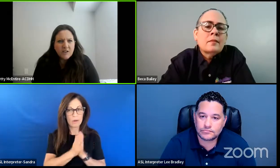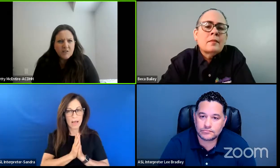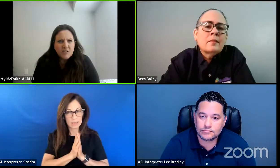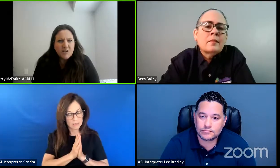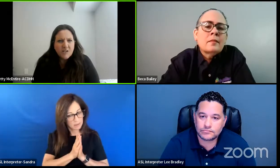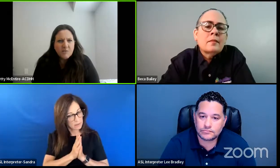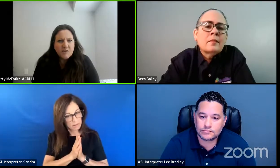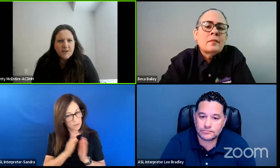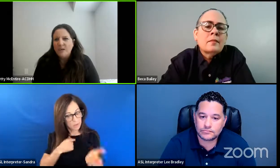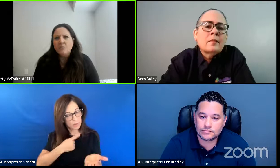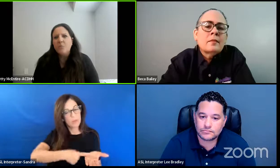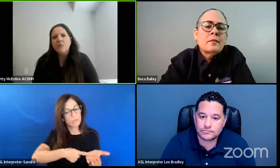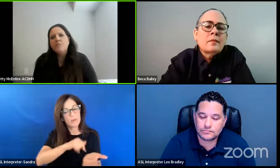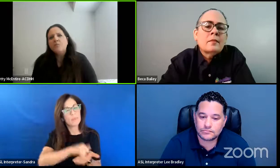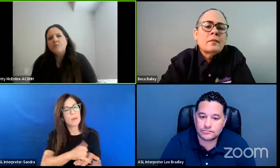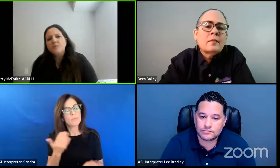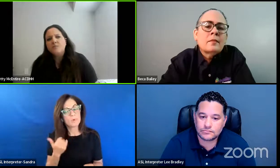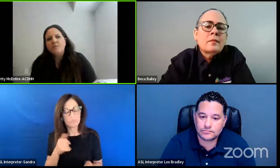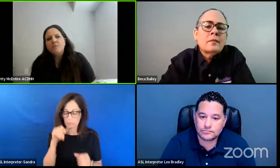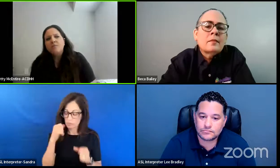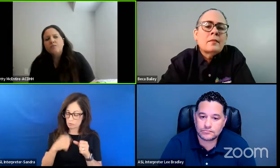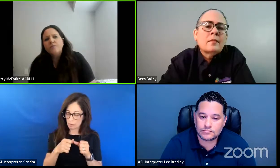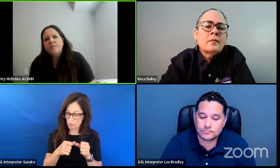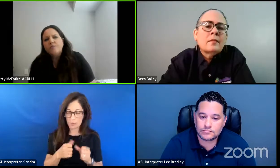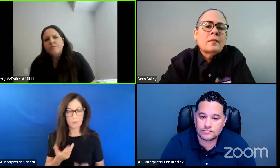Did we talk about that? I can't remember.